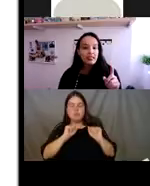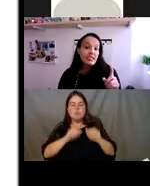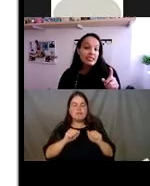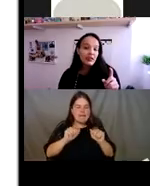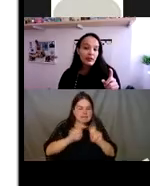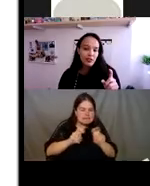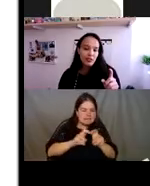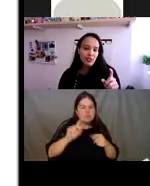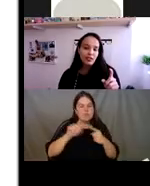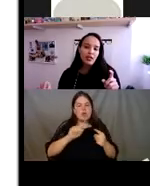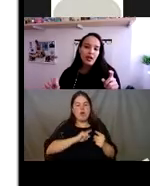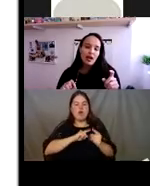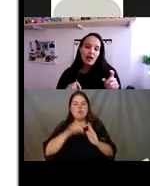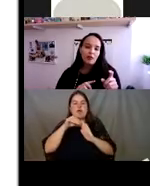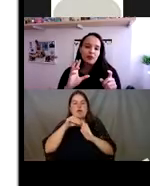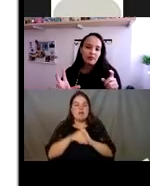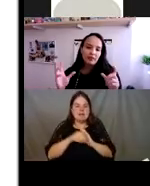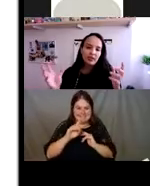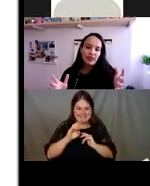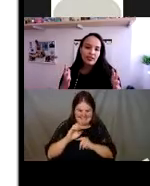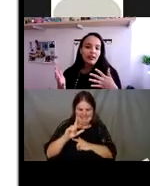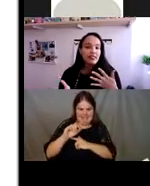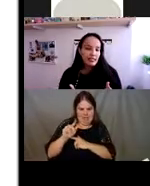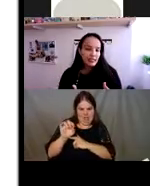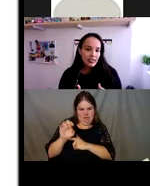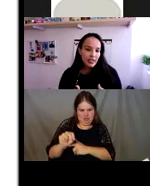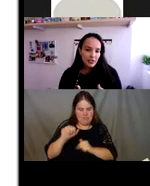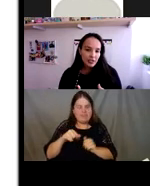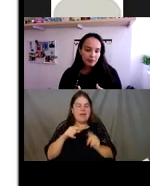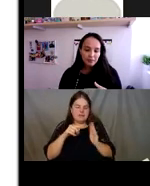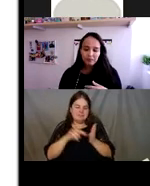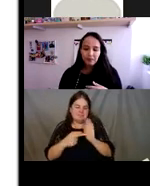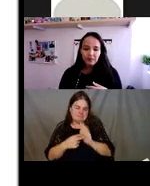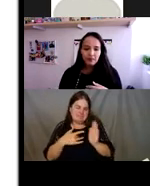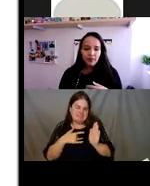rate deceleration, which reflect periods of sustained attention.